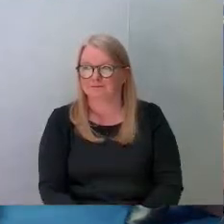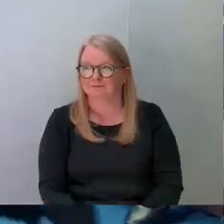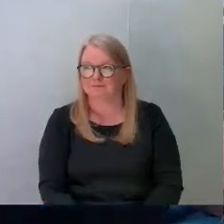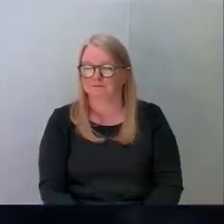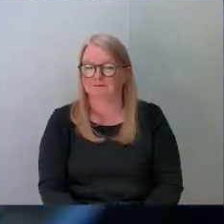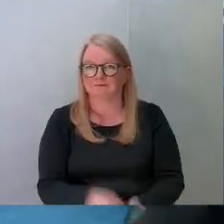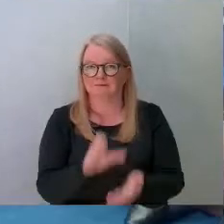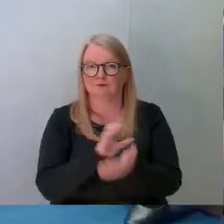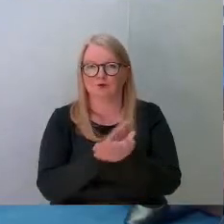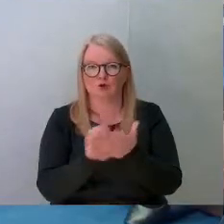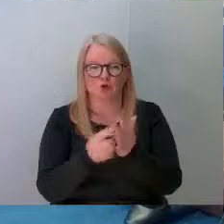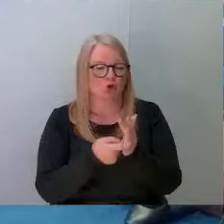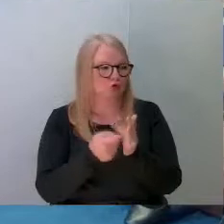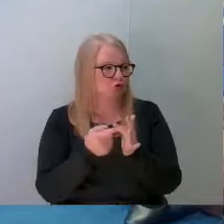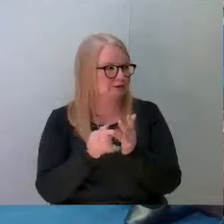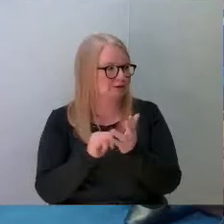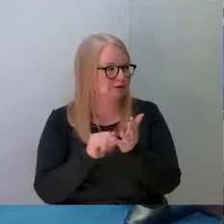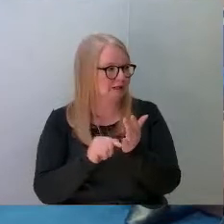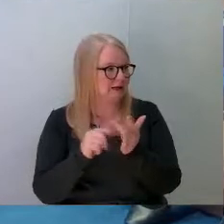Christian Polo Rivera.